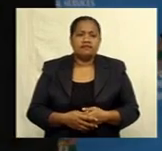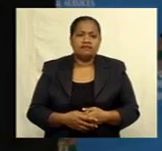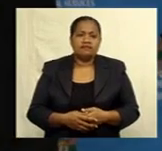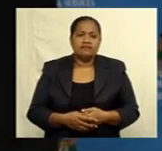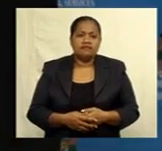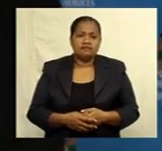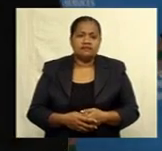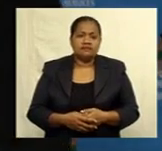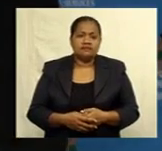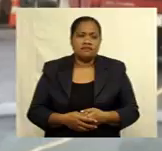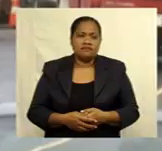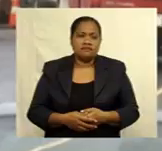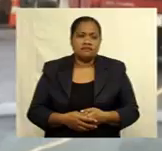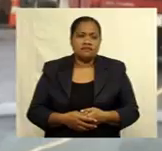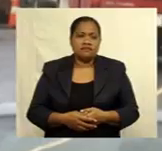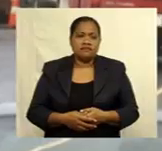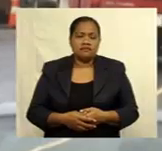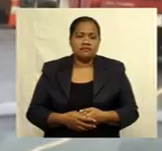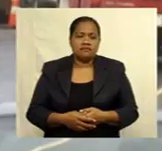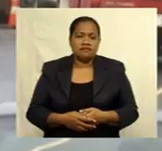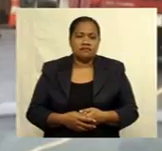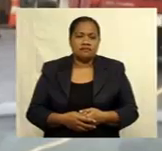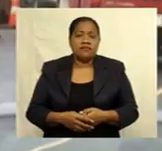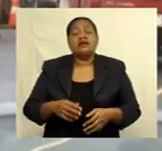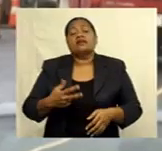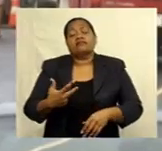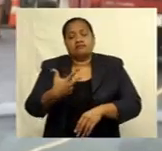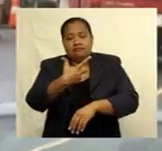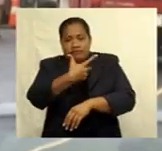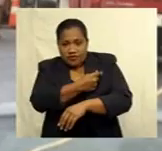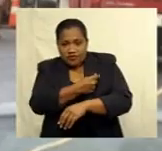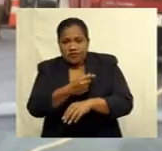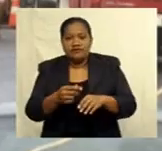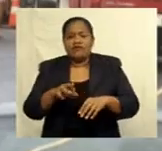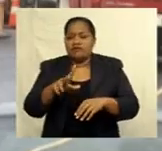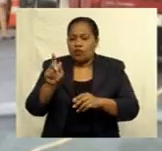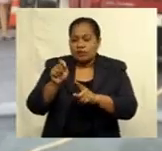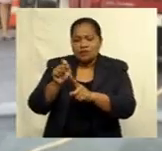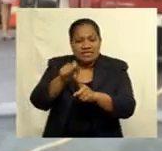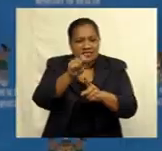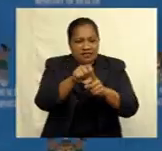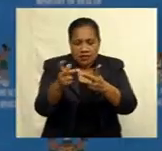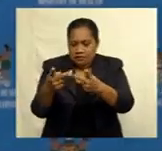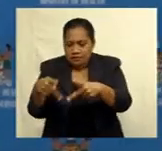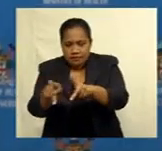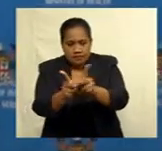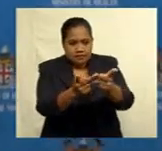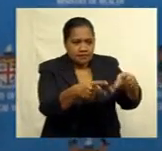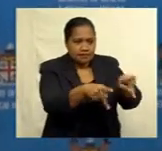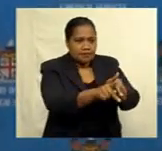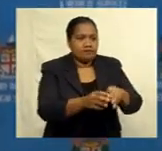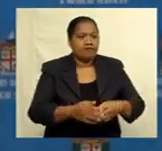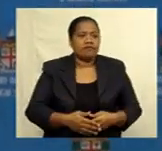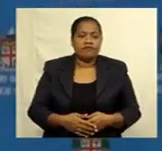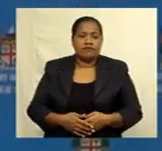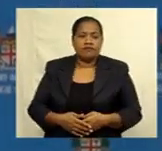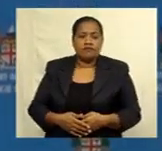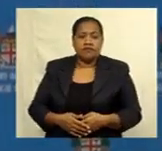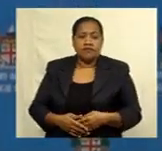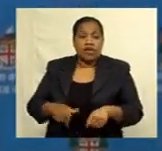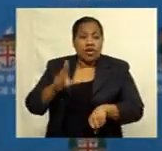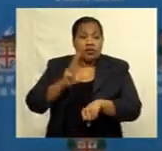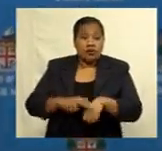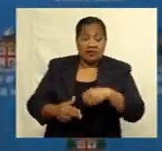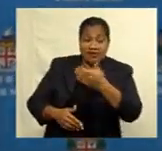in addition to vaccination coverage for specific locations. Health Ministry's Permanent Secretary Dr. James